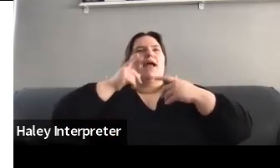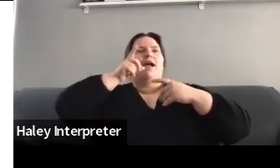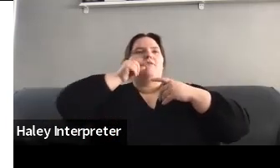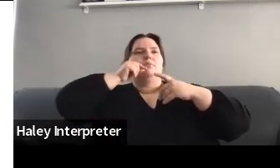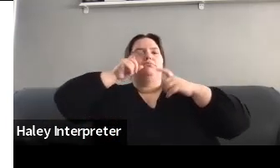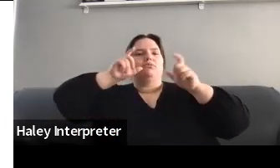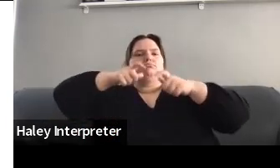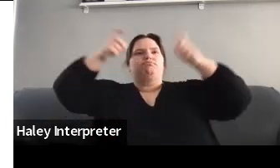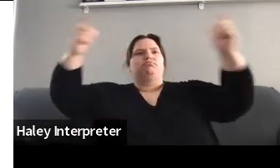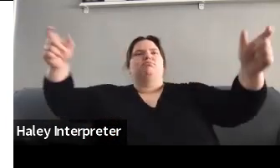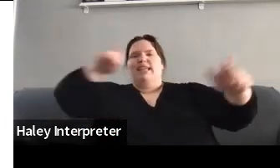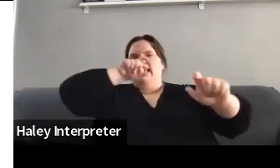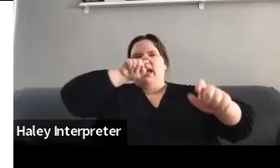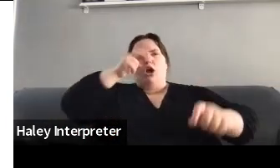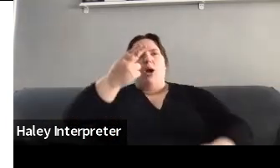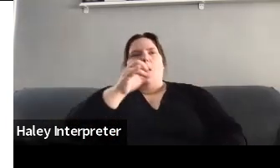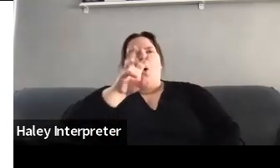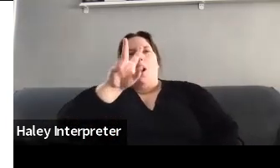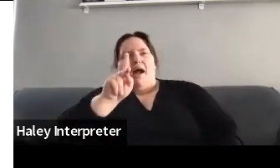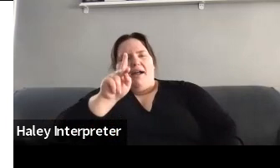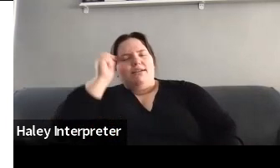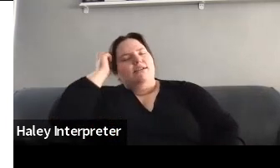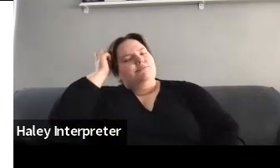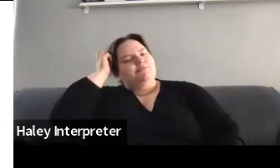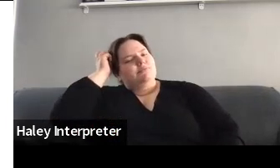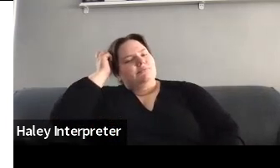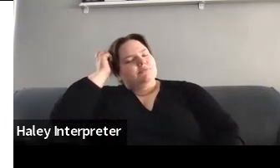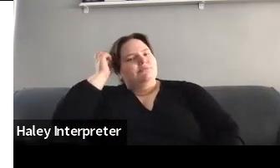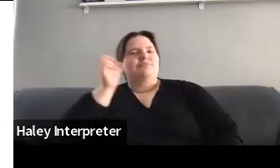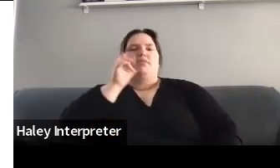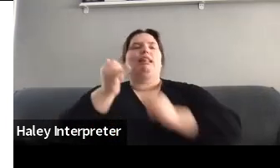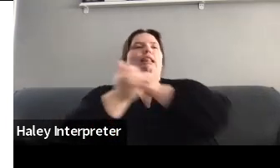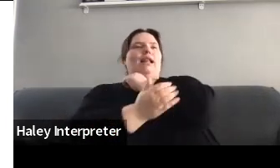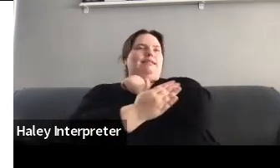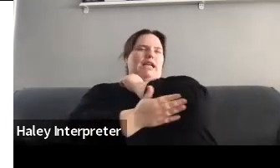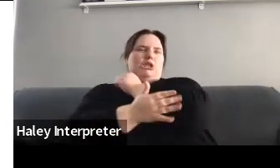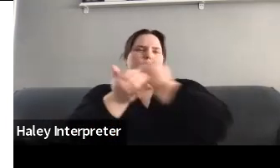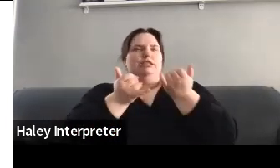eagles and hawks, even though I'm not in the country right now, and